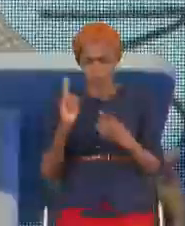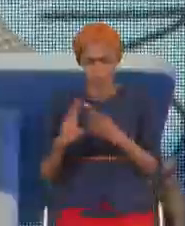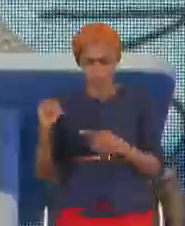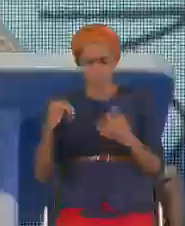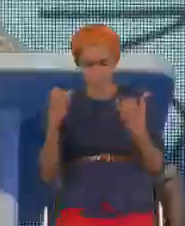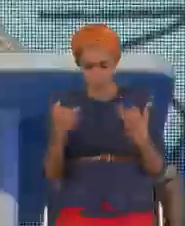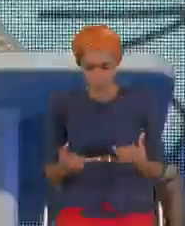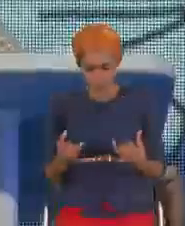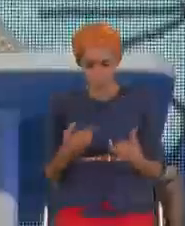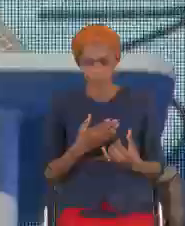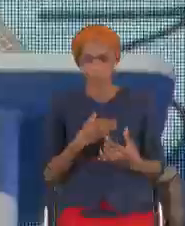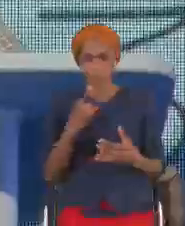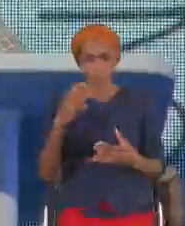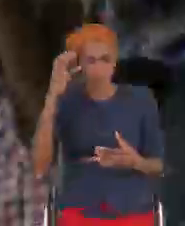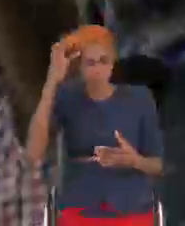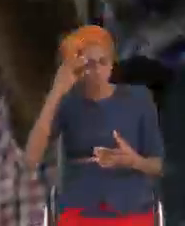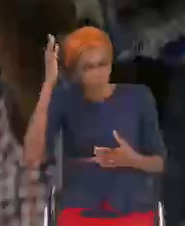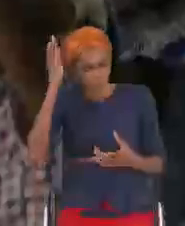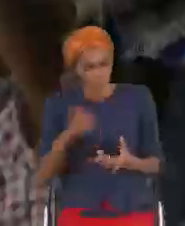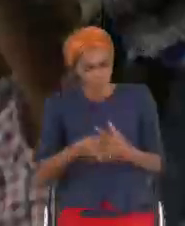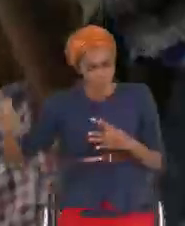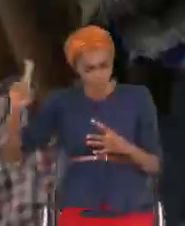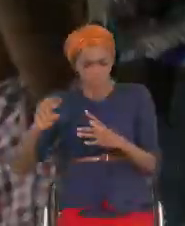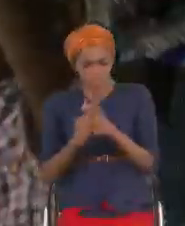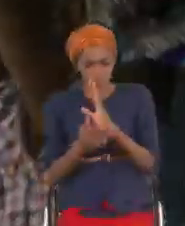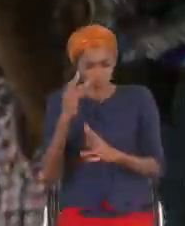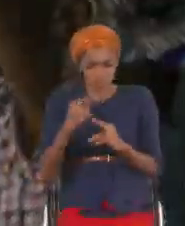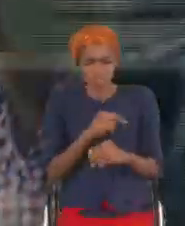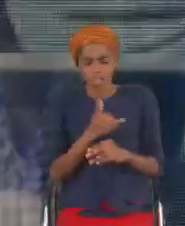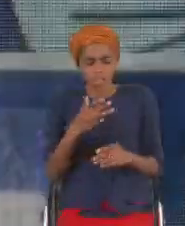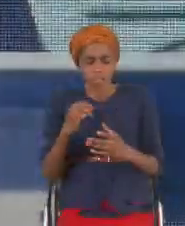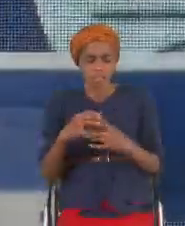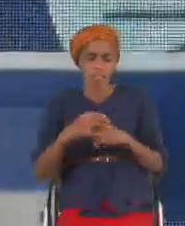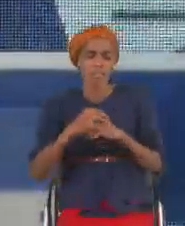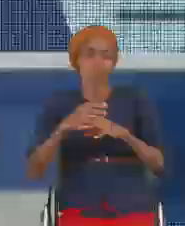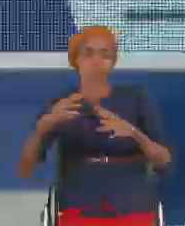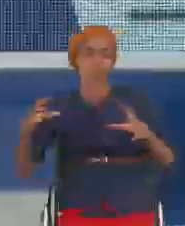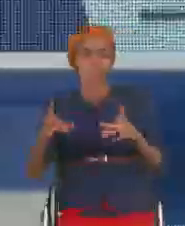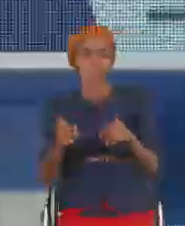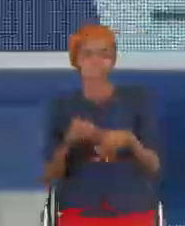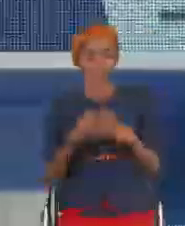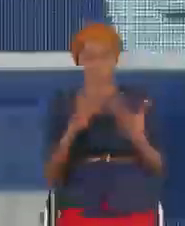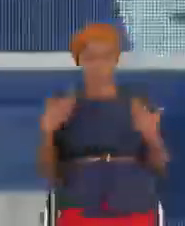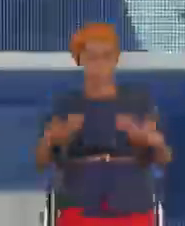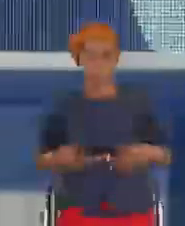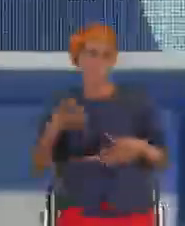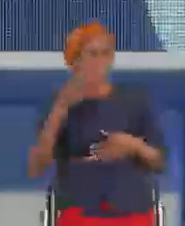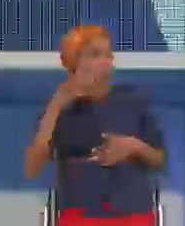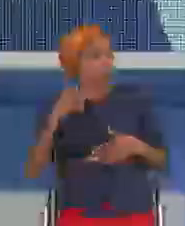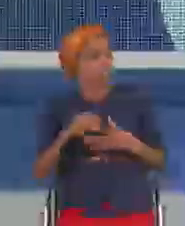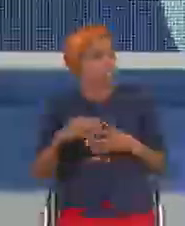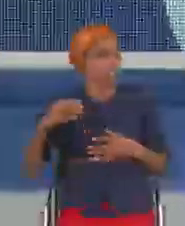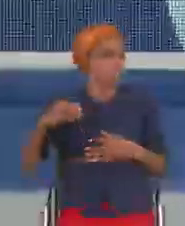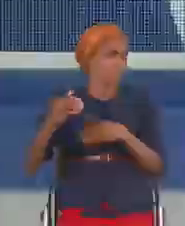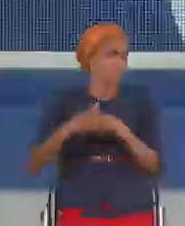and insanity will vanish away. Anything swollen in the body like goiter, like hunchback, like